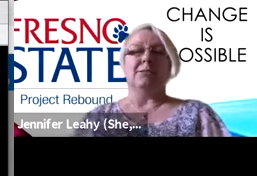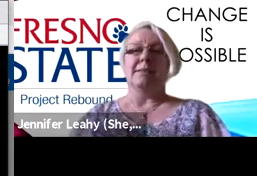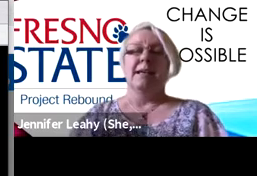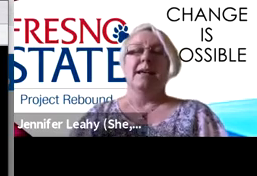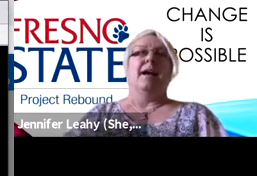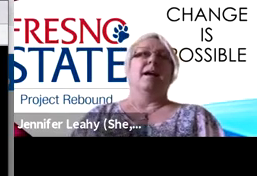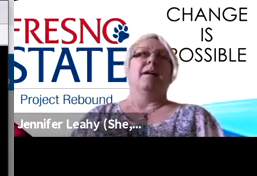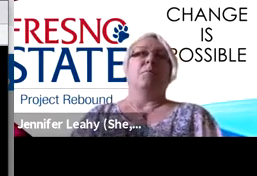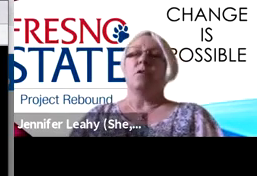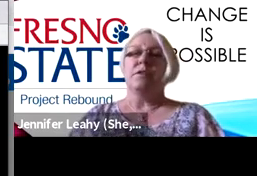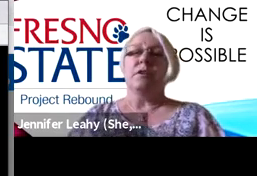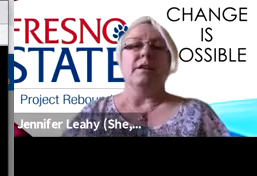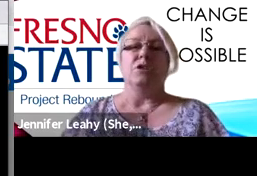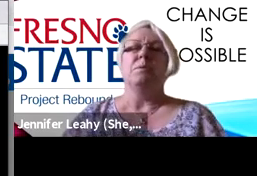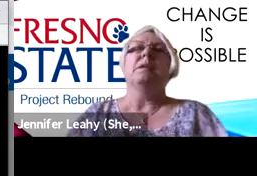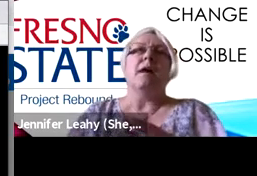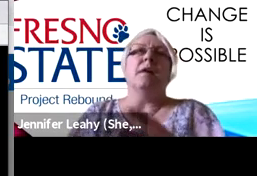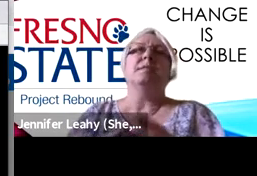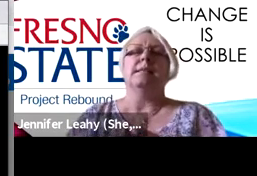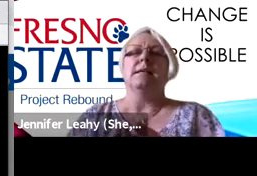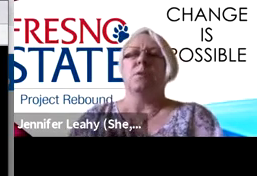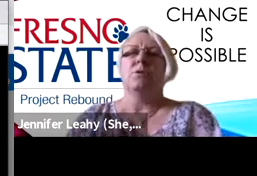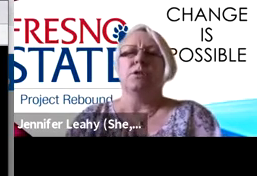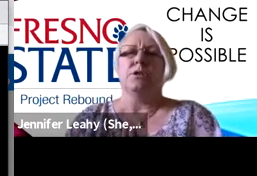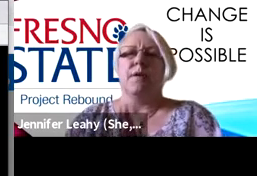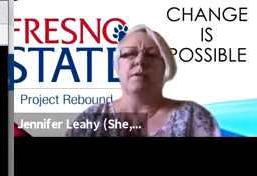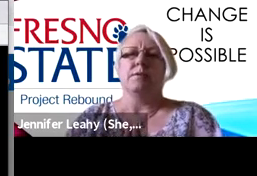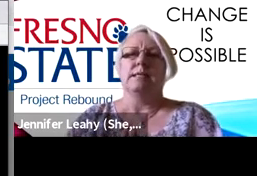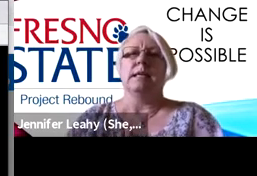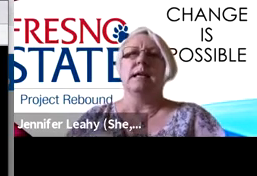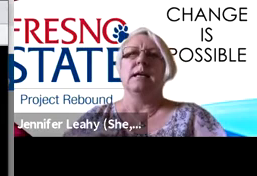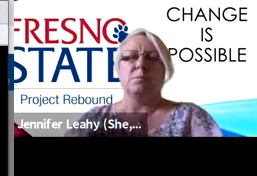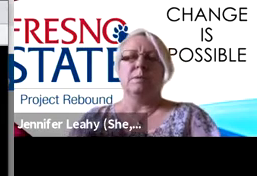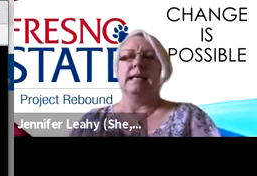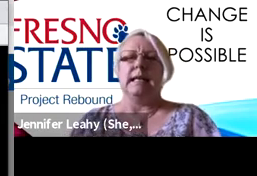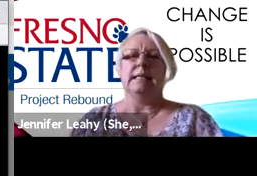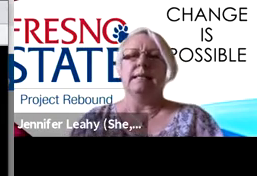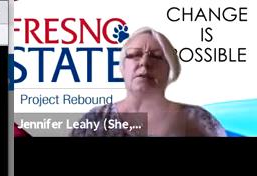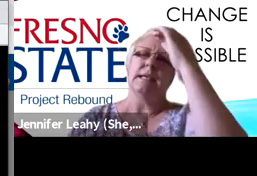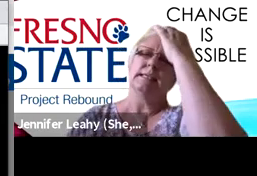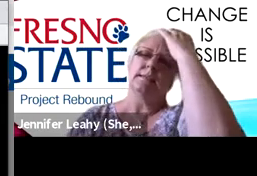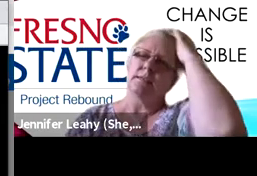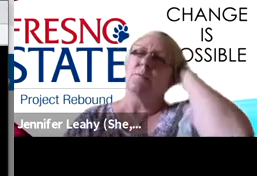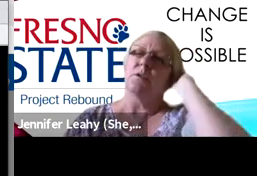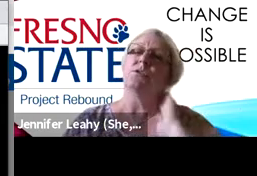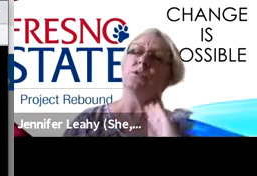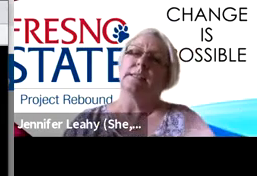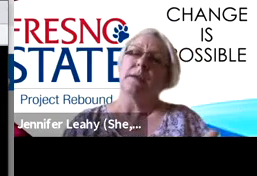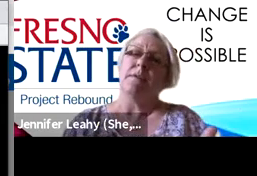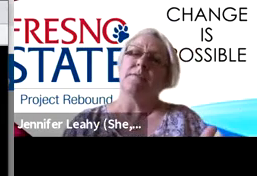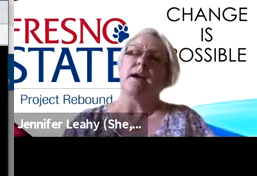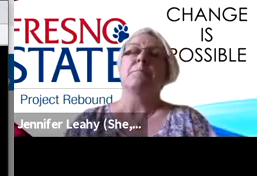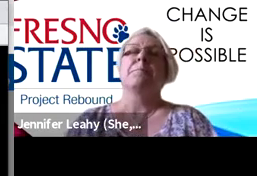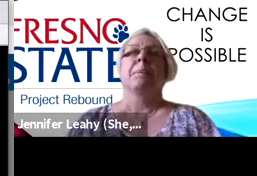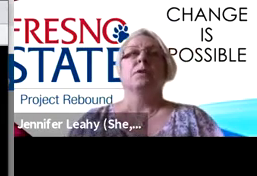West Hills, Porterville College. We would love to see what you are doing at Fresno City duplicated at these other places to support the students